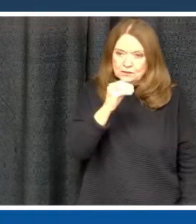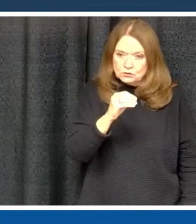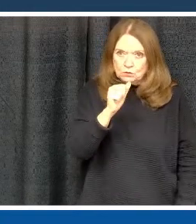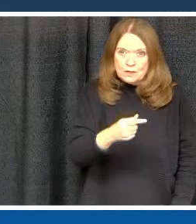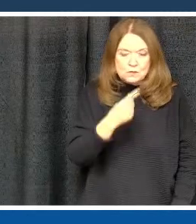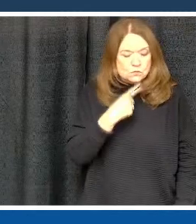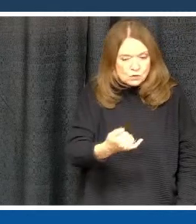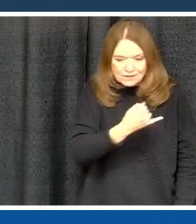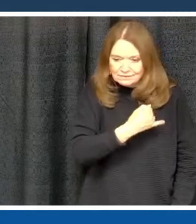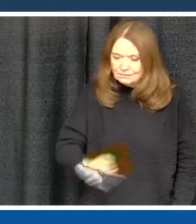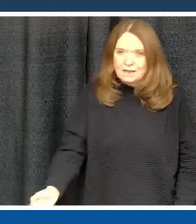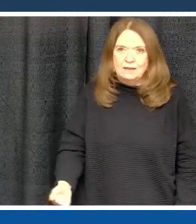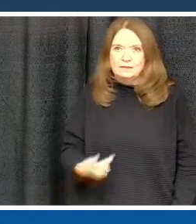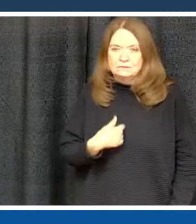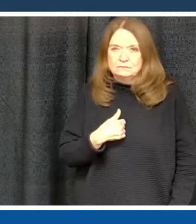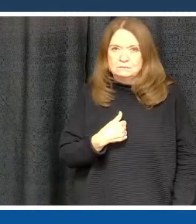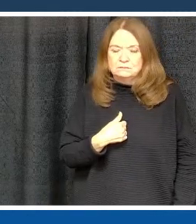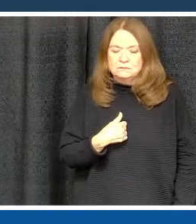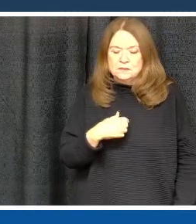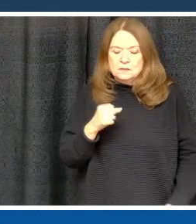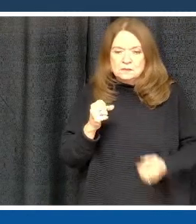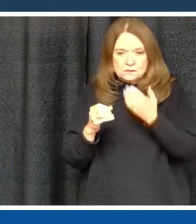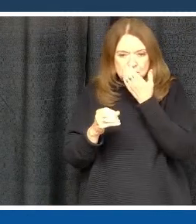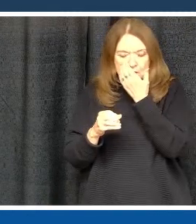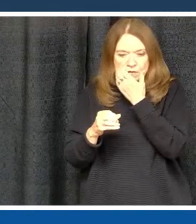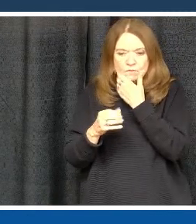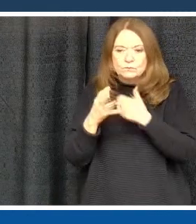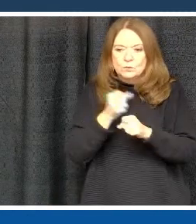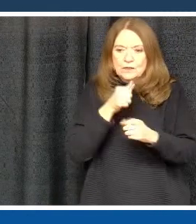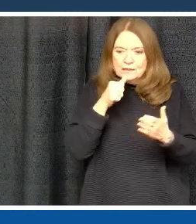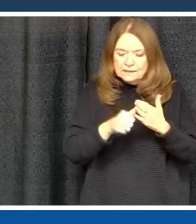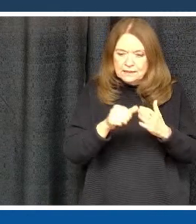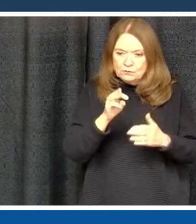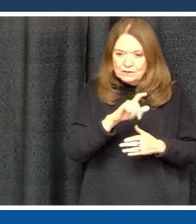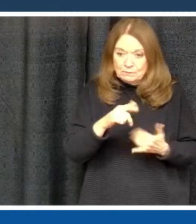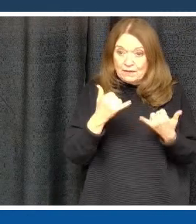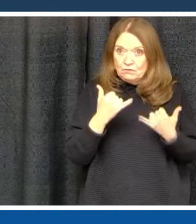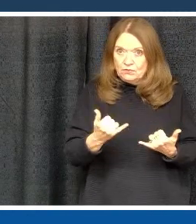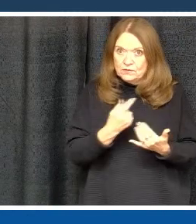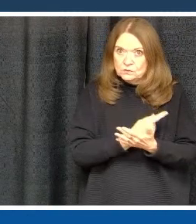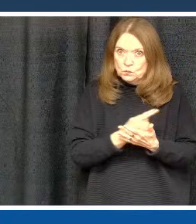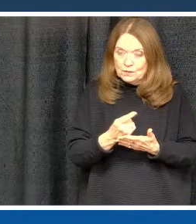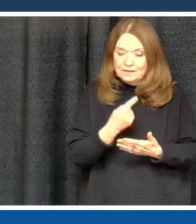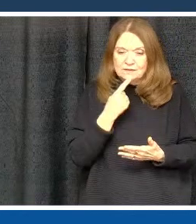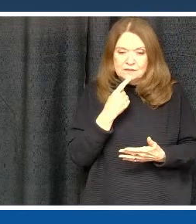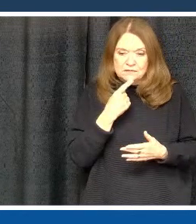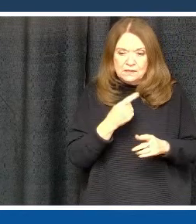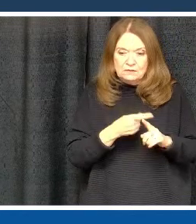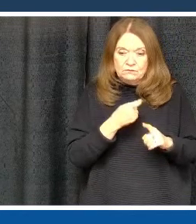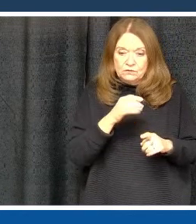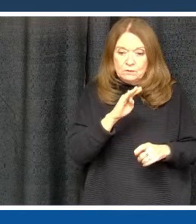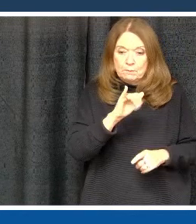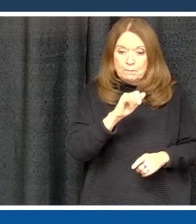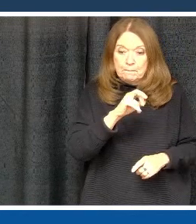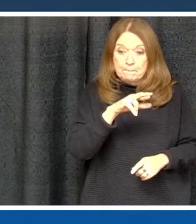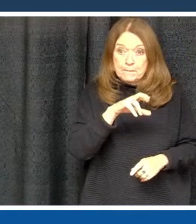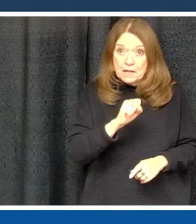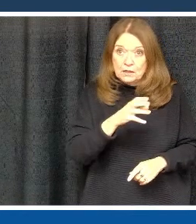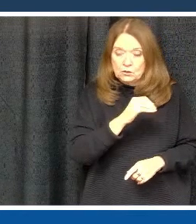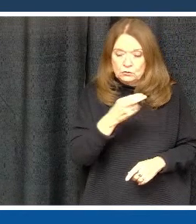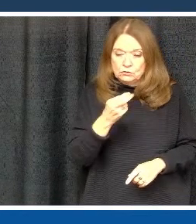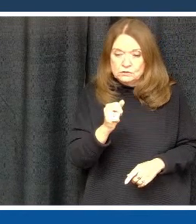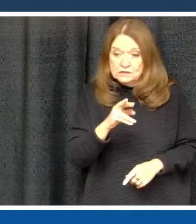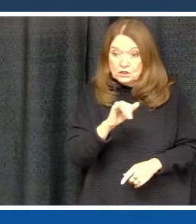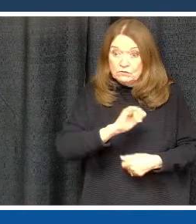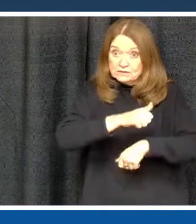line. And so we got a letter in the mail this week that said from Byers and Harvey that the